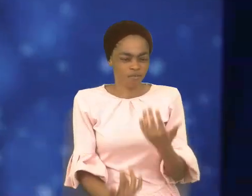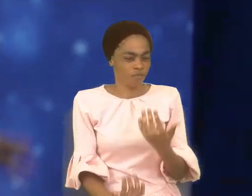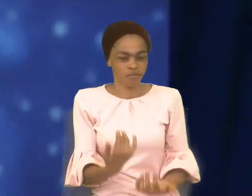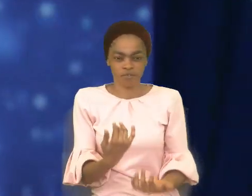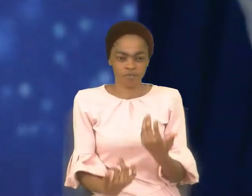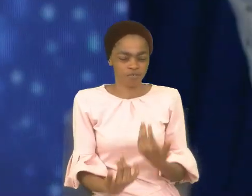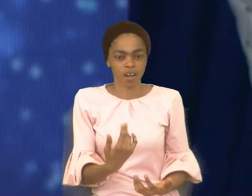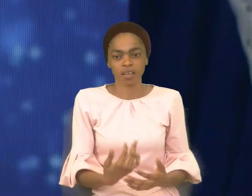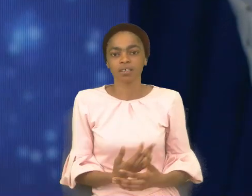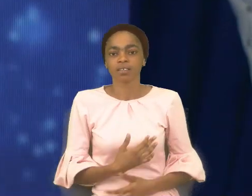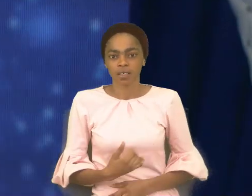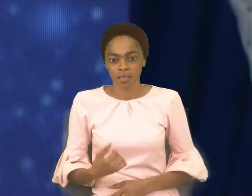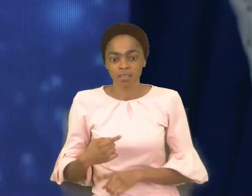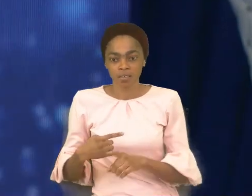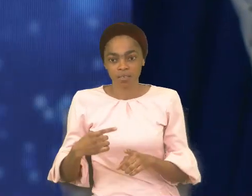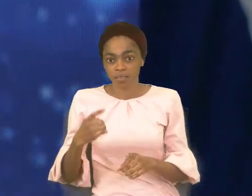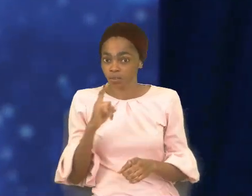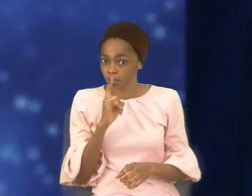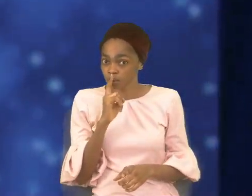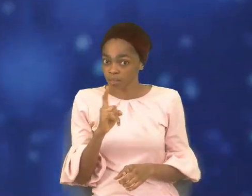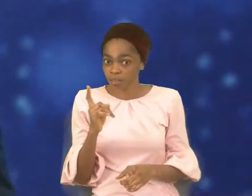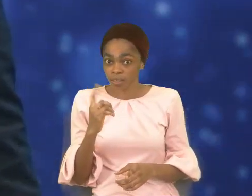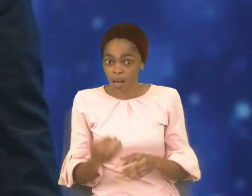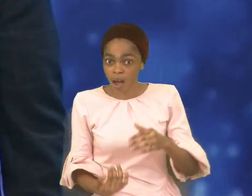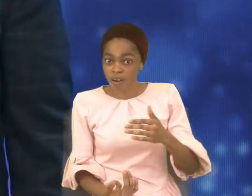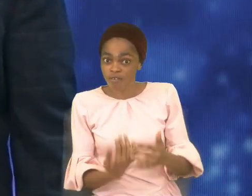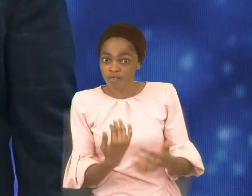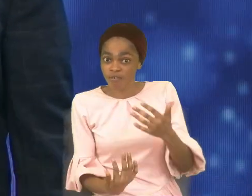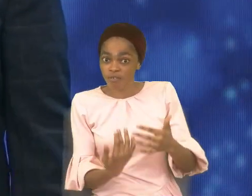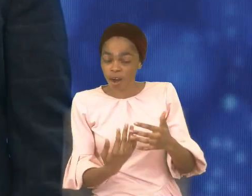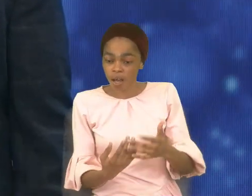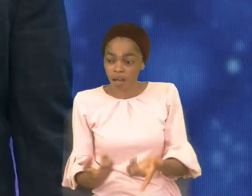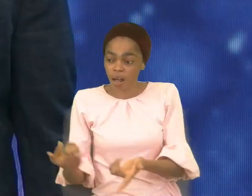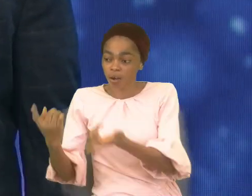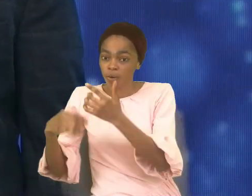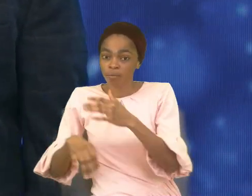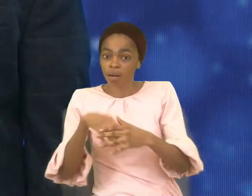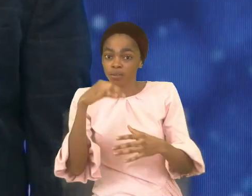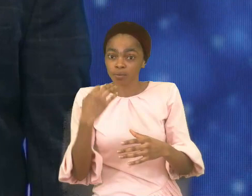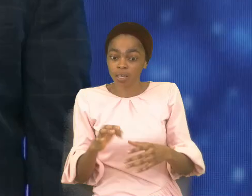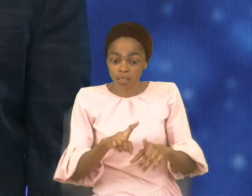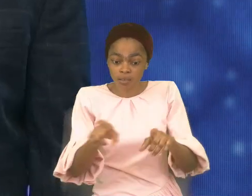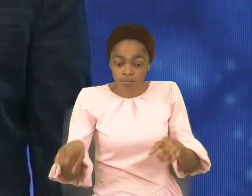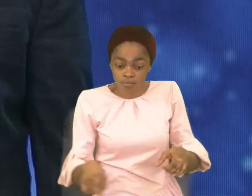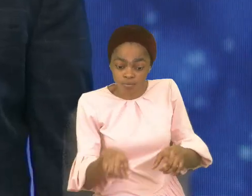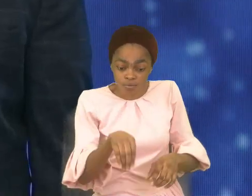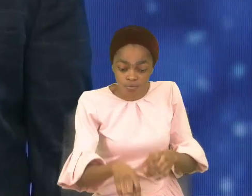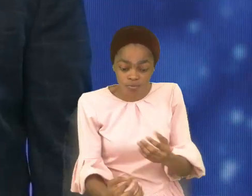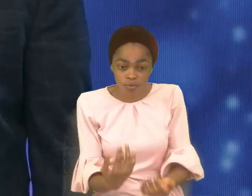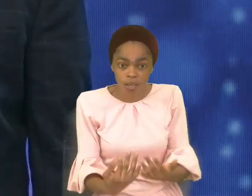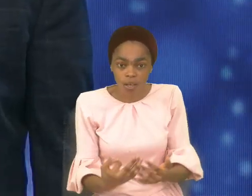fire coming out of the furnace burnt them up. They died for